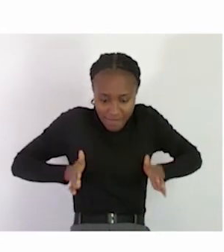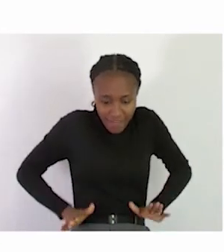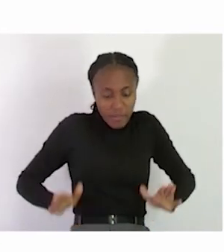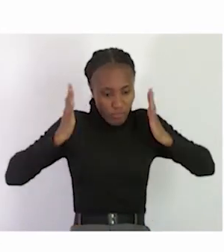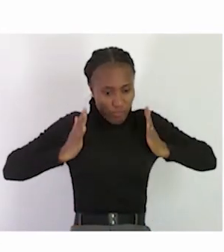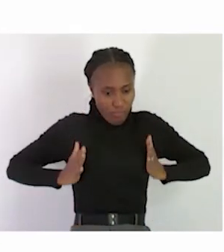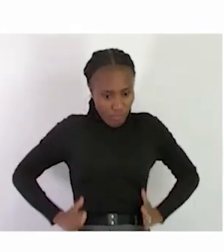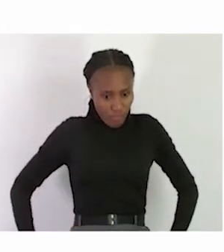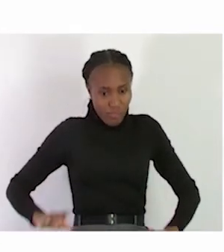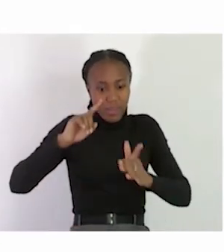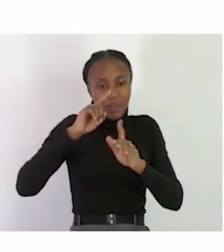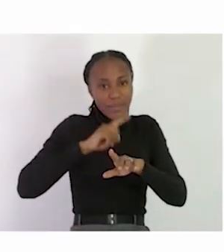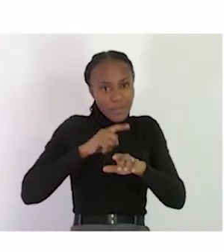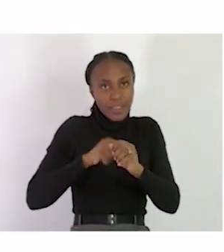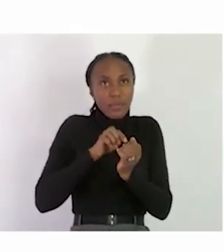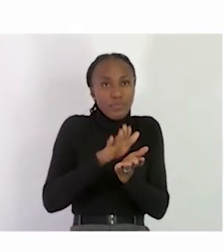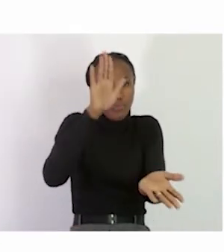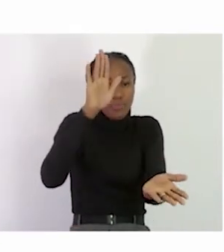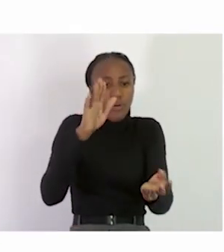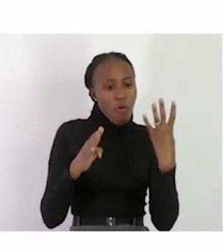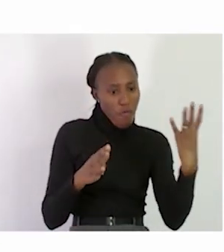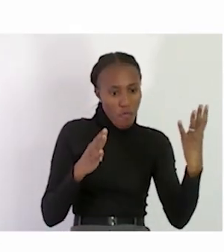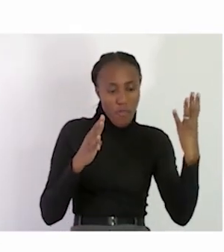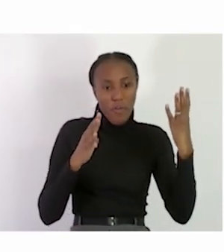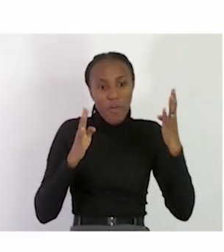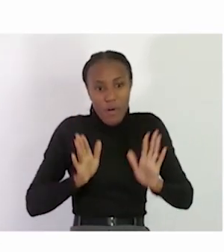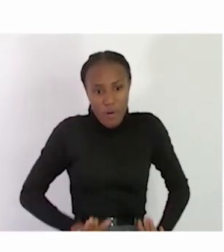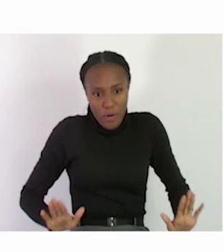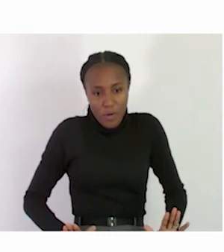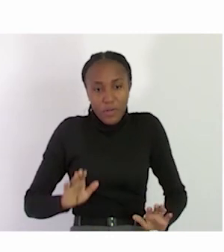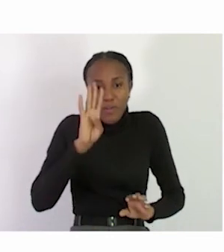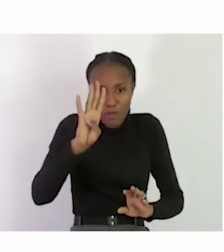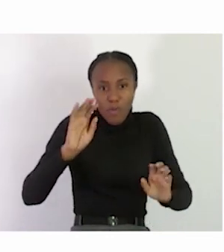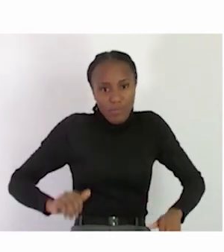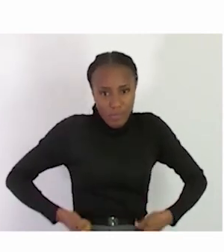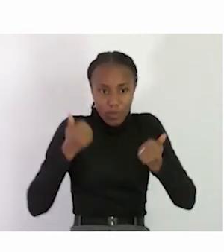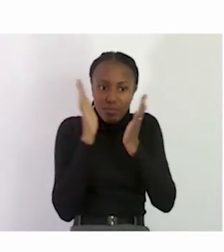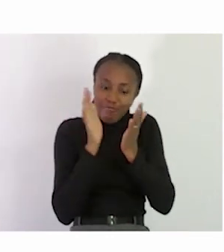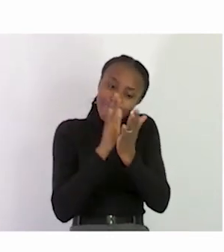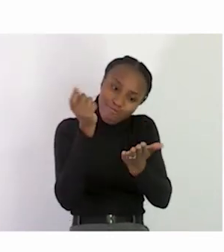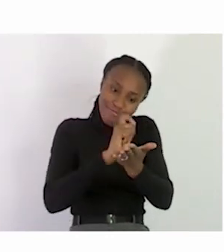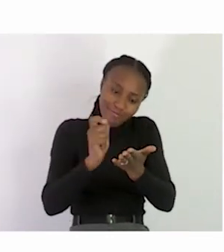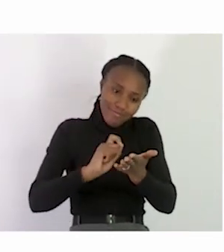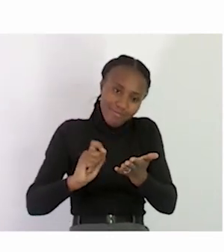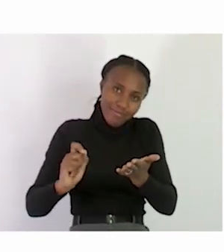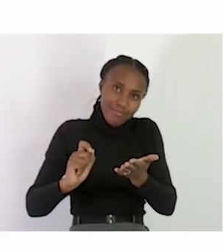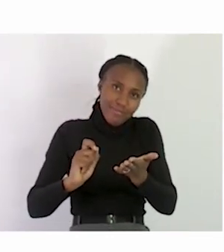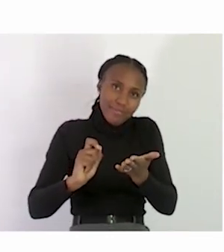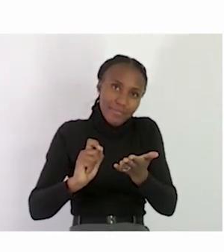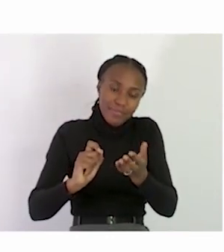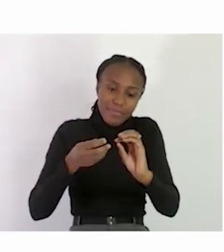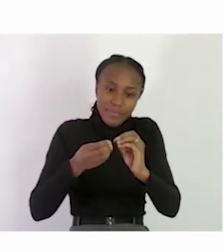during puberty. So you can mention 4 changes in girls and you can mention 4 changes in boys. Write